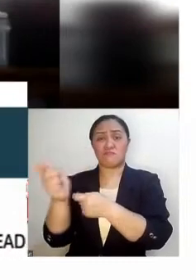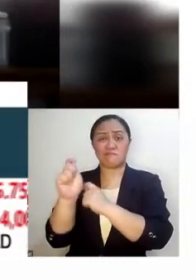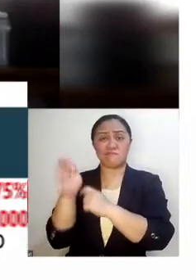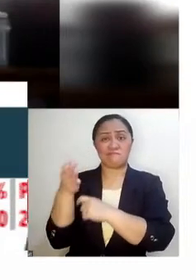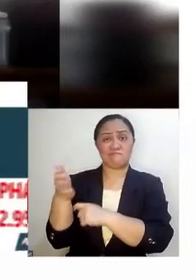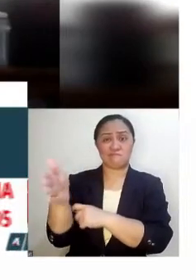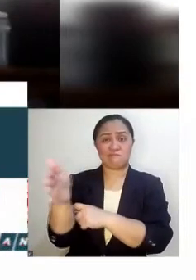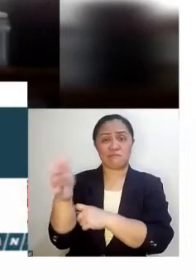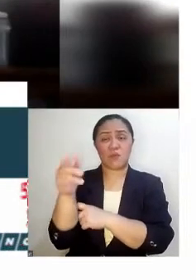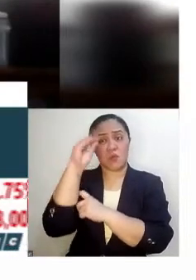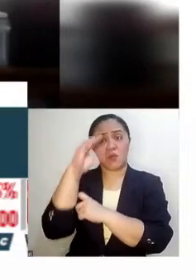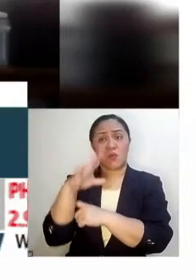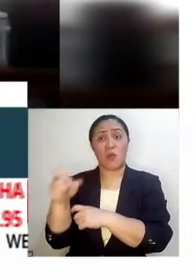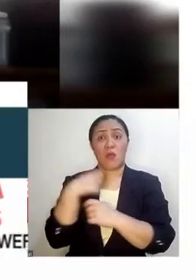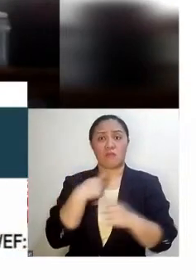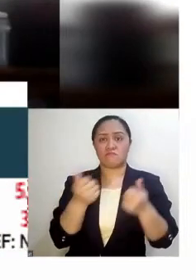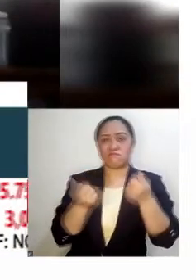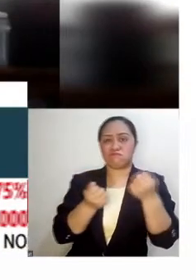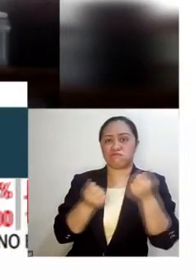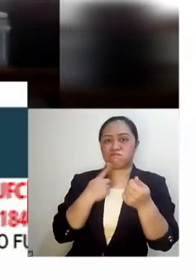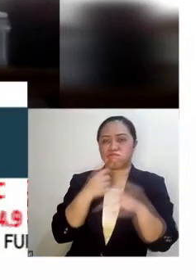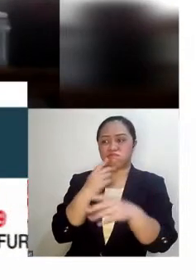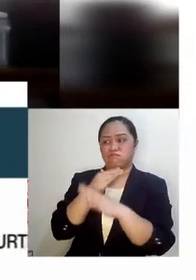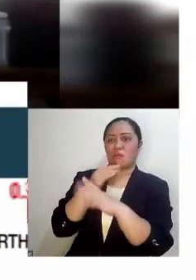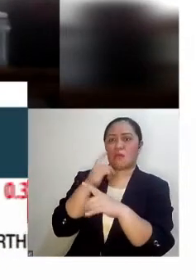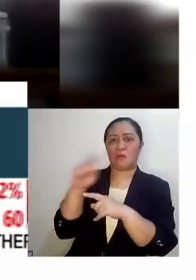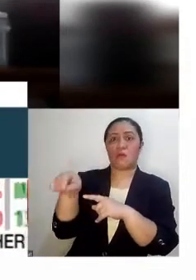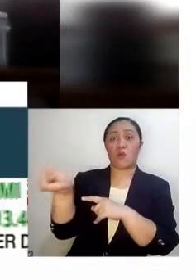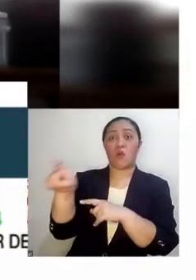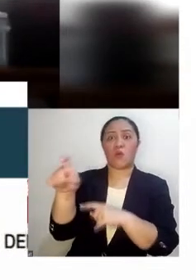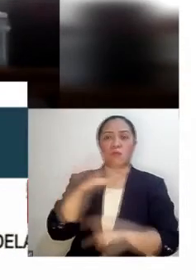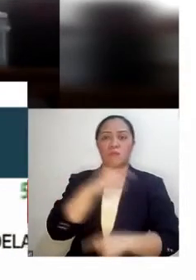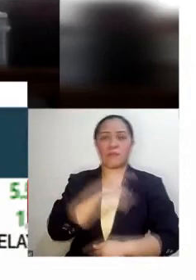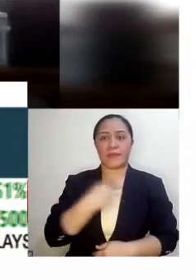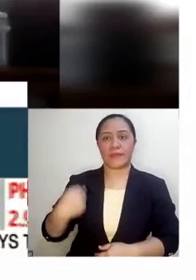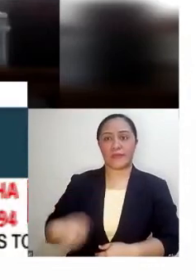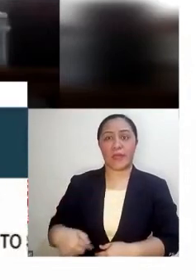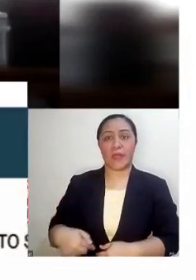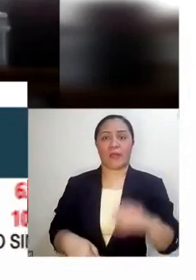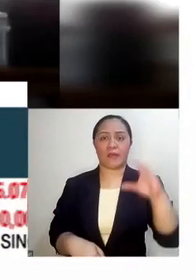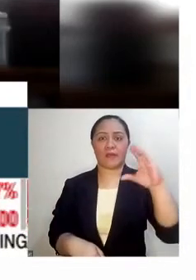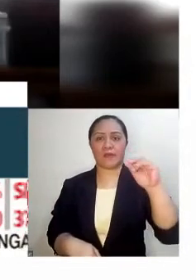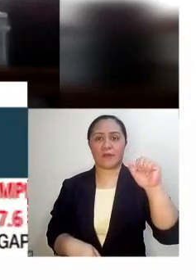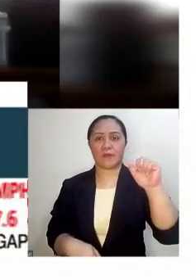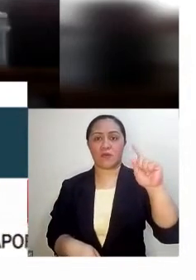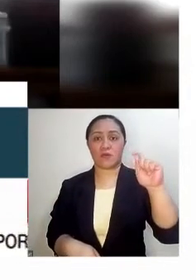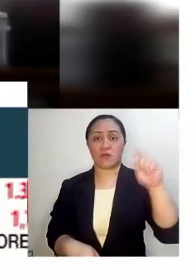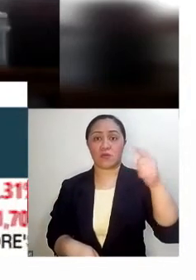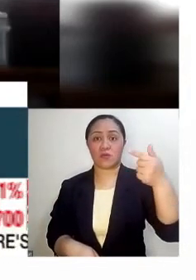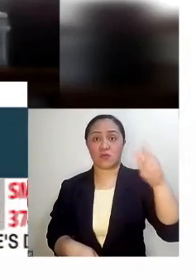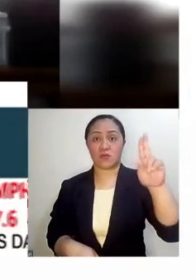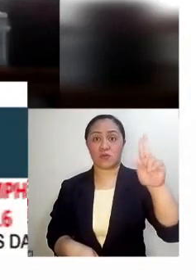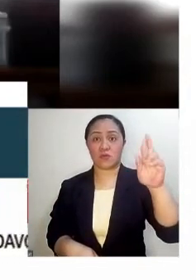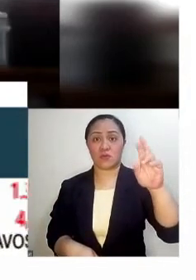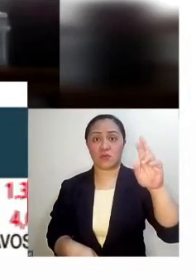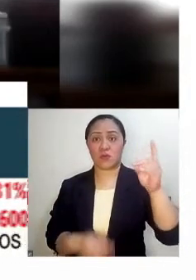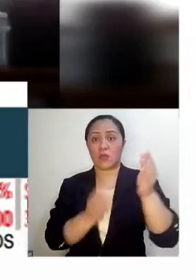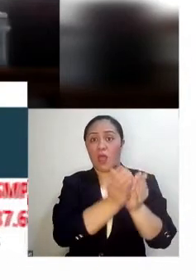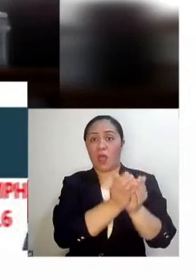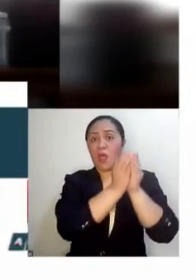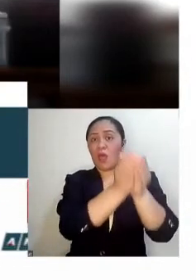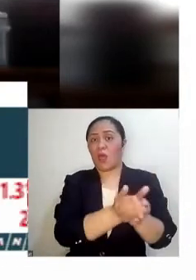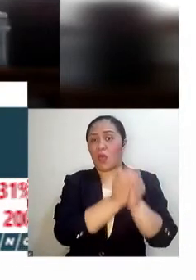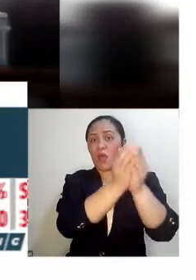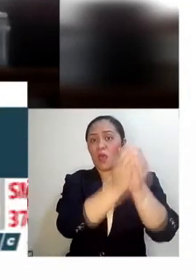by Chinese Coast Guard, still Chinese Coast Guard vessels sailing all the way from Hainan